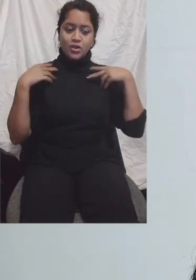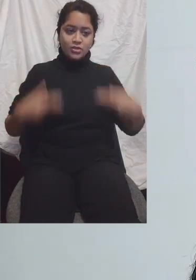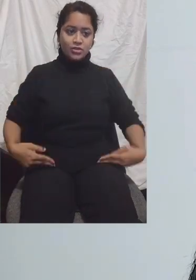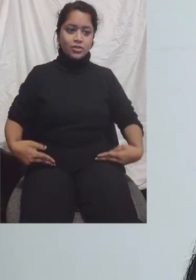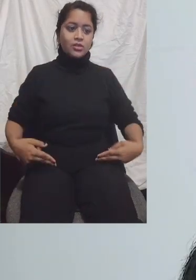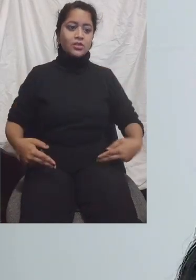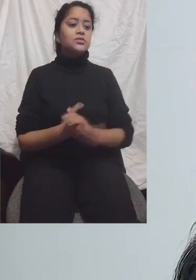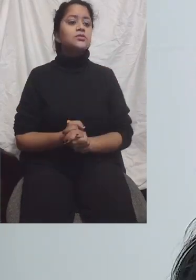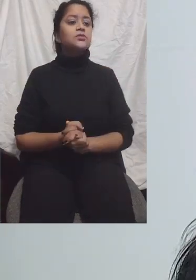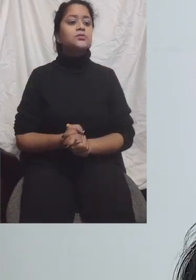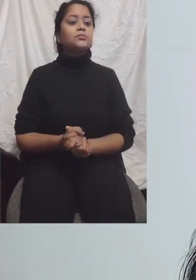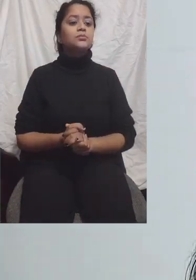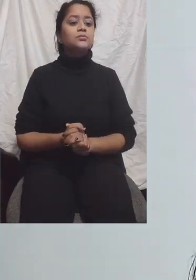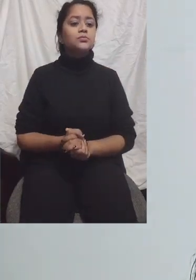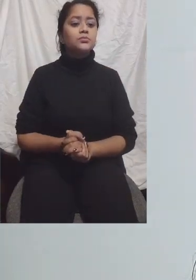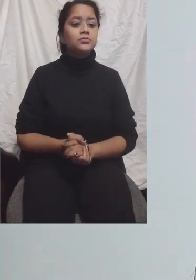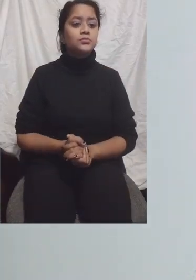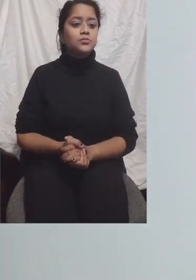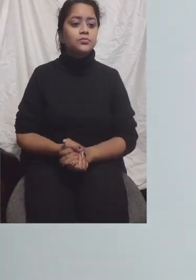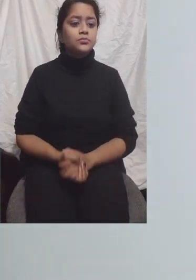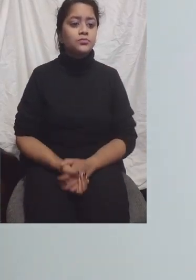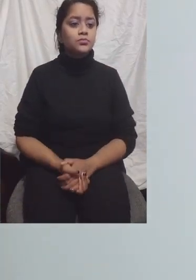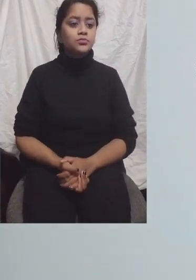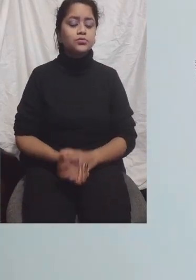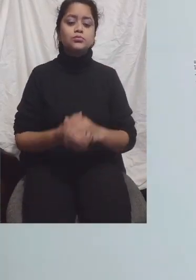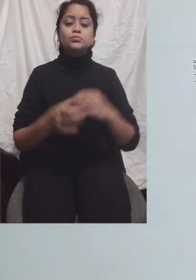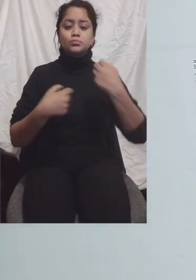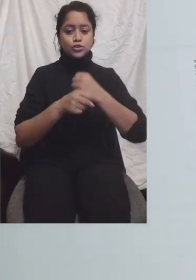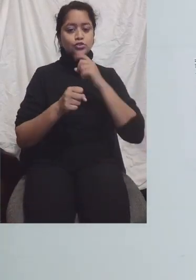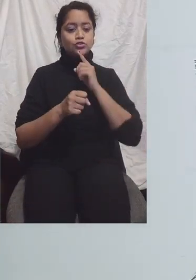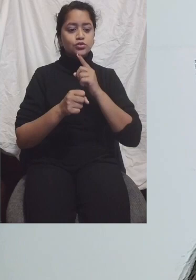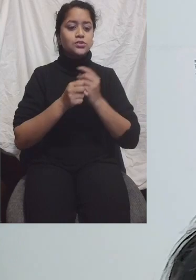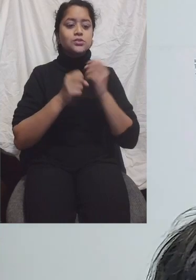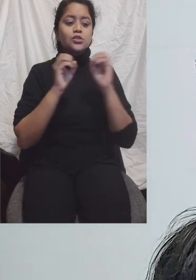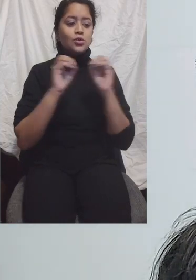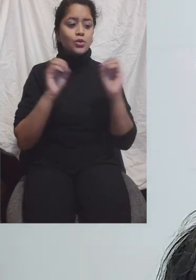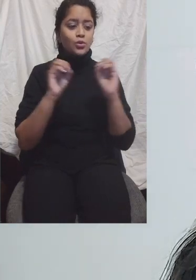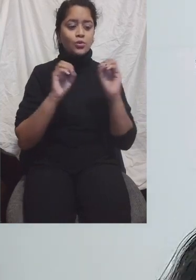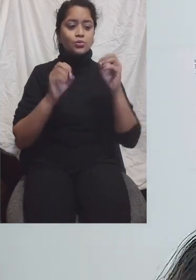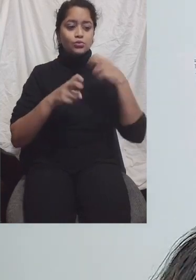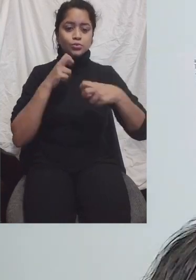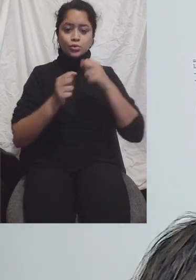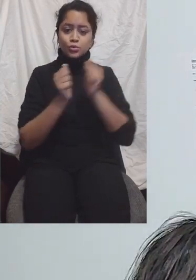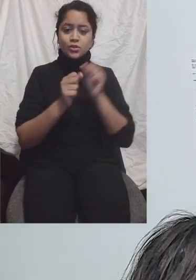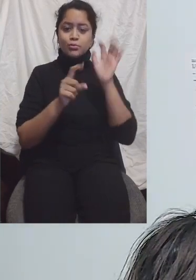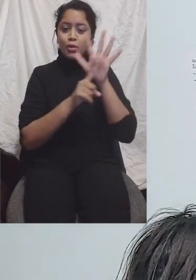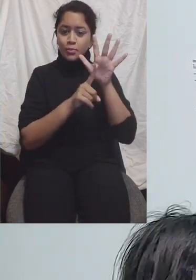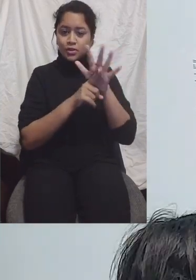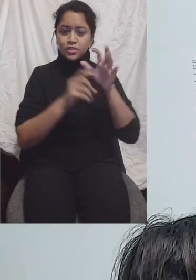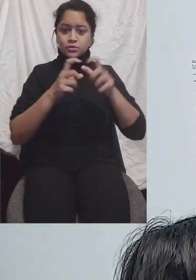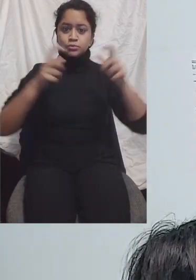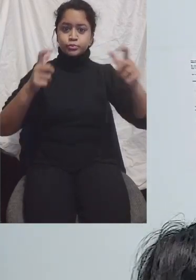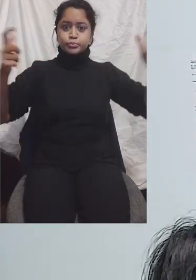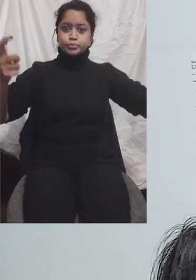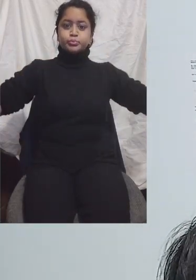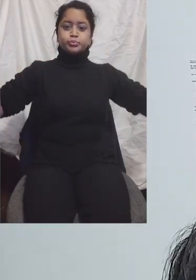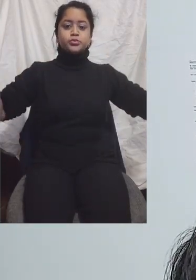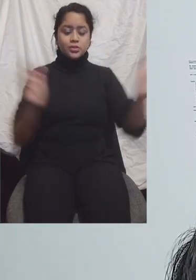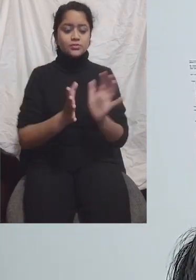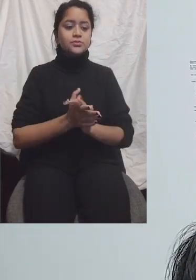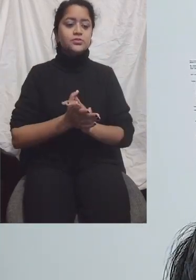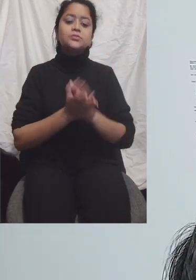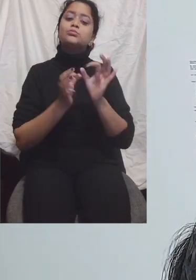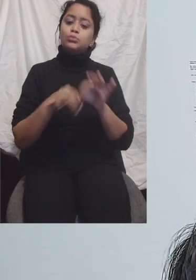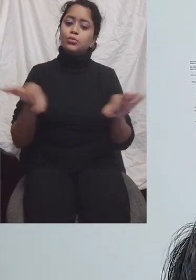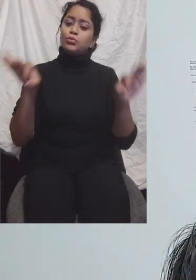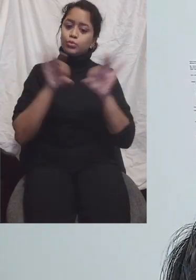I forgot that one earlier. That's very important, you know, for your puppy and your kitten's health. And we want to make sure we don't have any, you know, issues